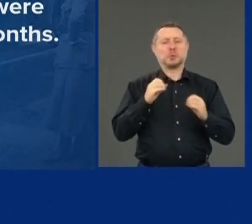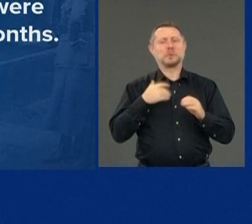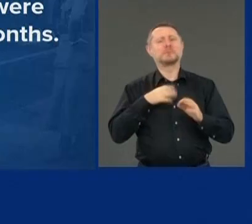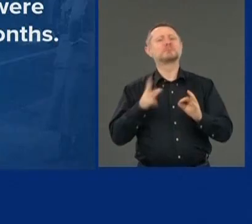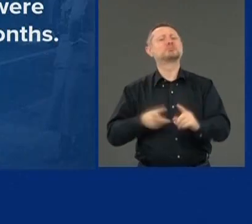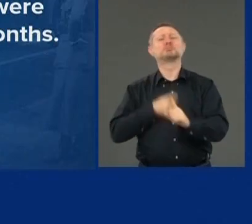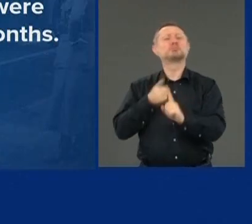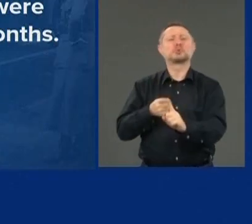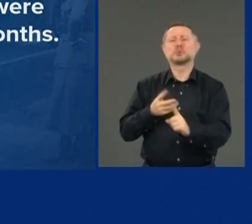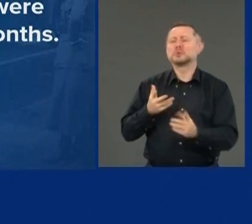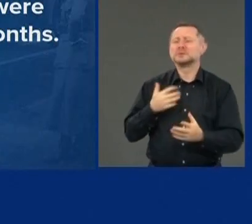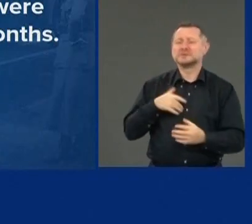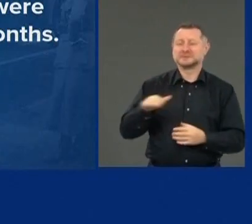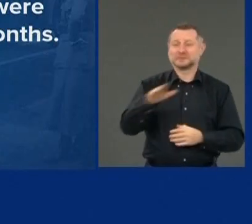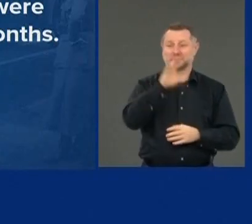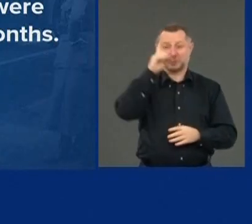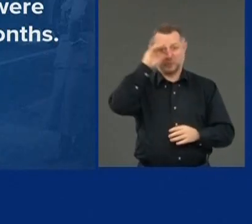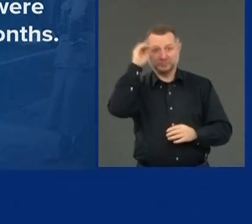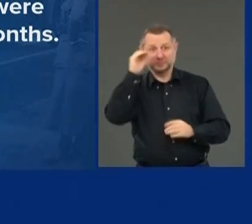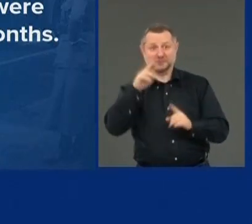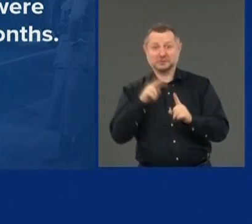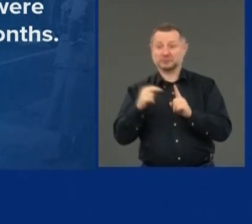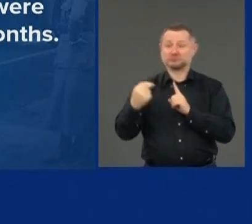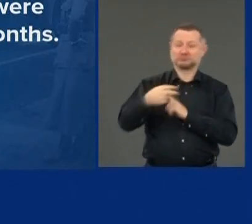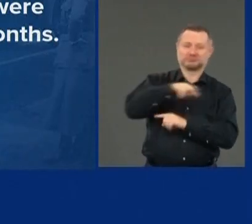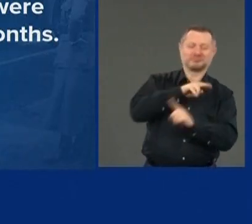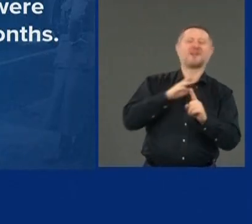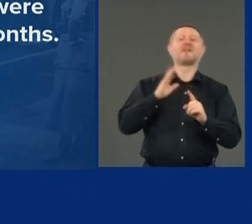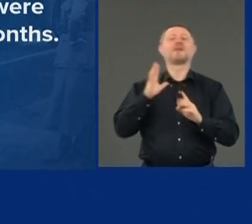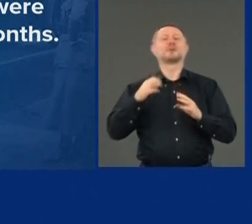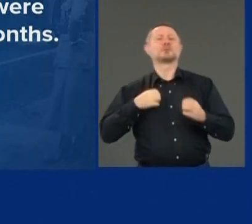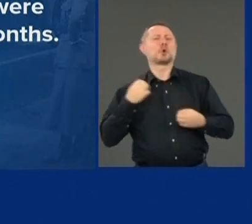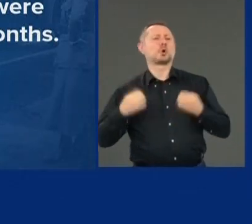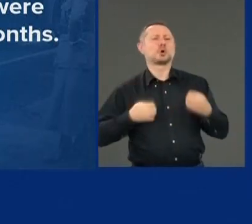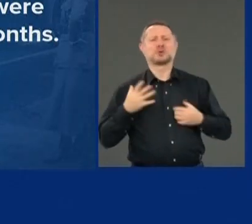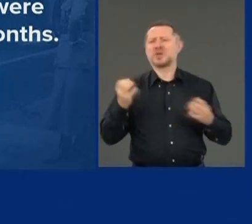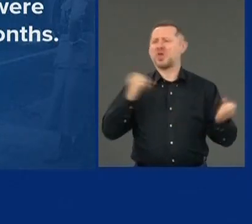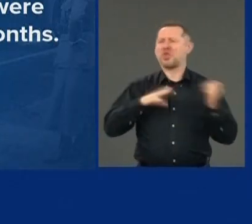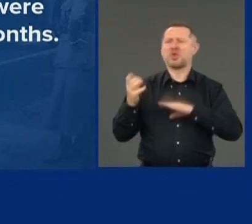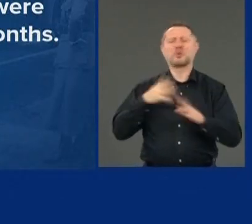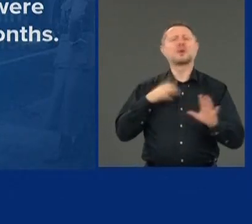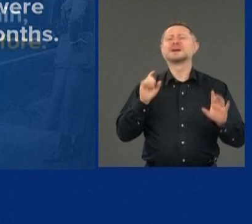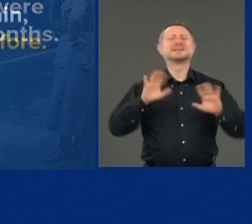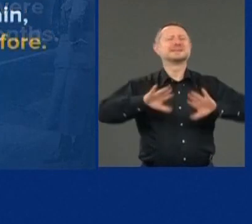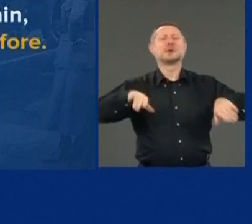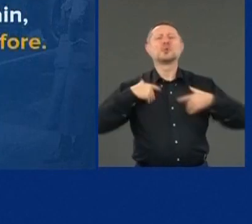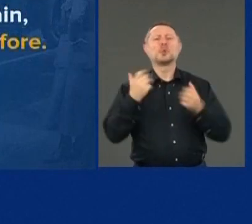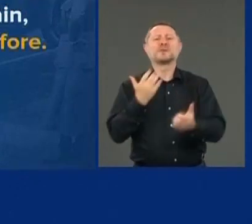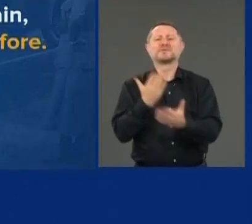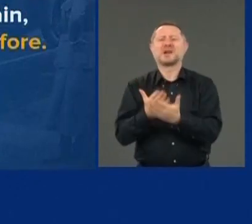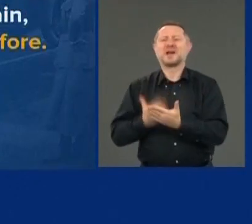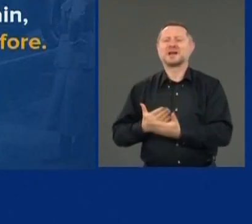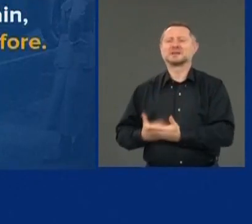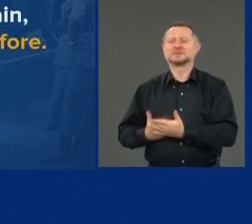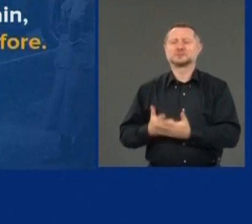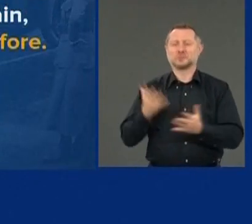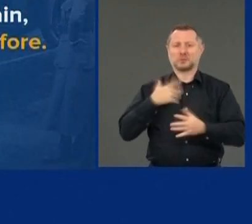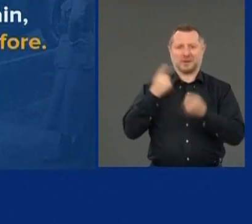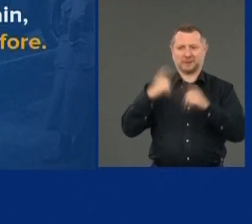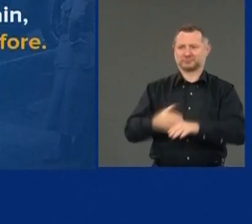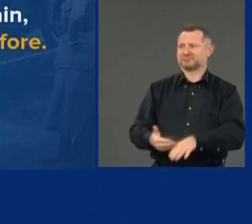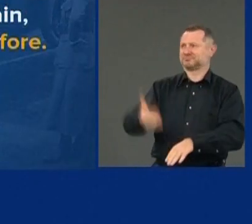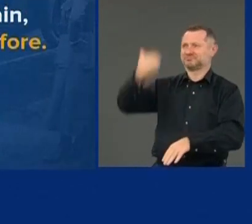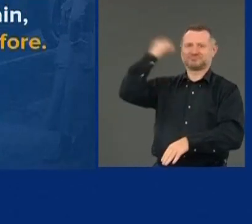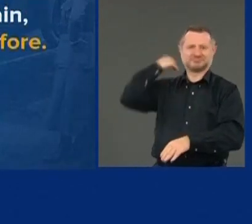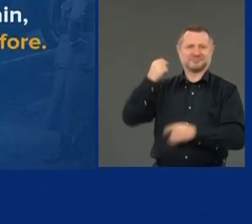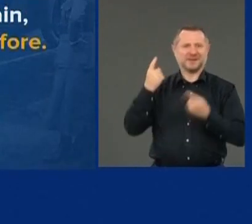what you think, ideology. This is what we know. These are facts. You go back and you look at what happened in the 1918 pandemic in